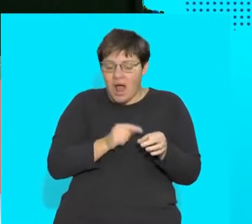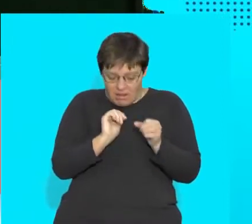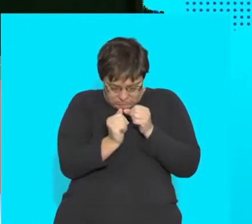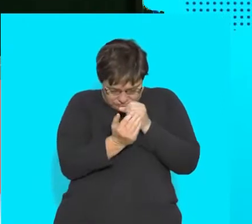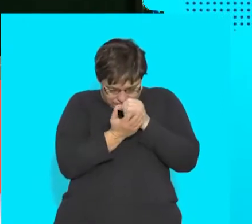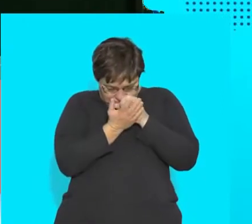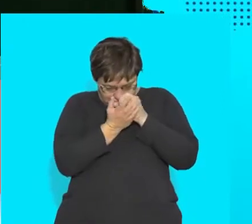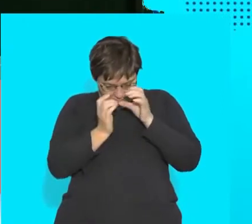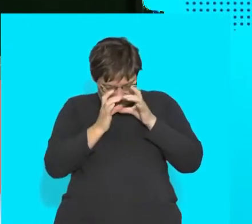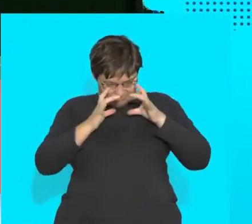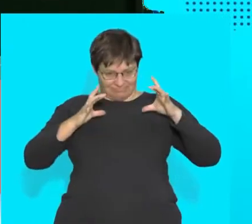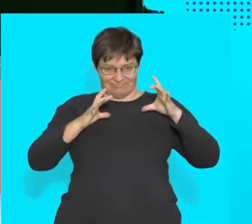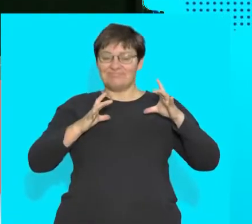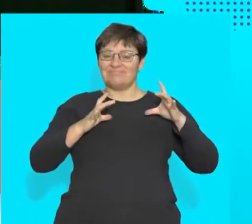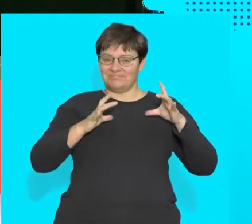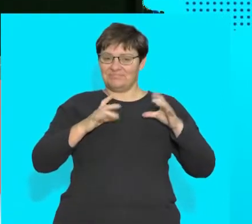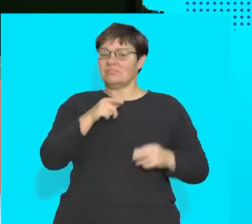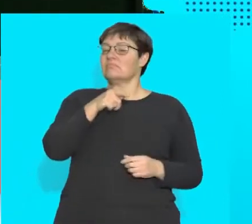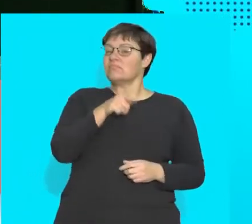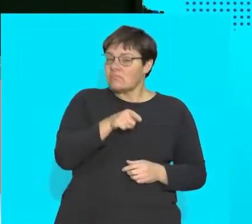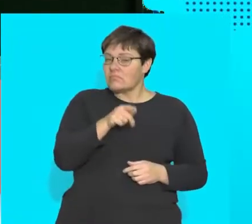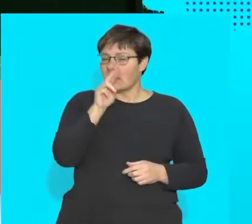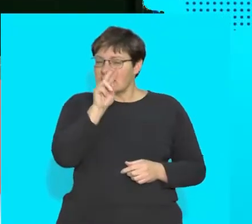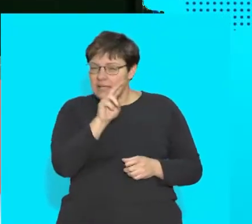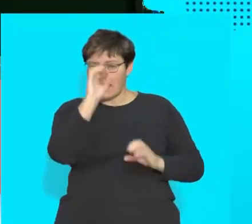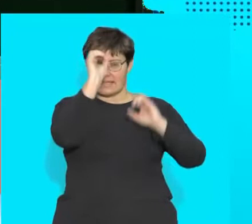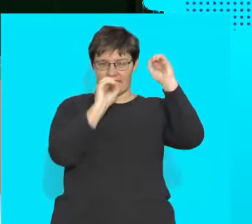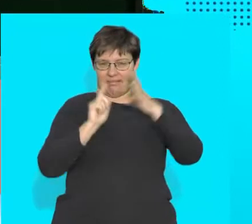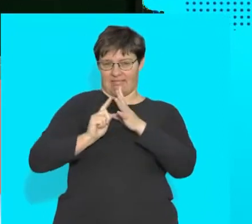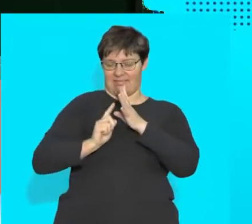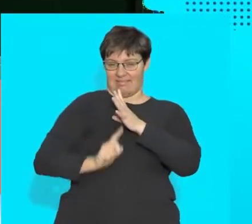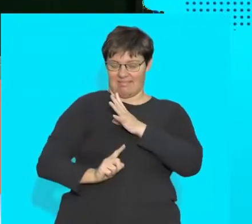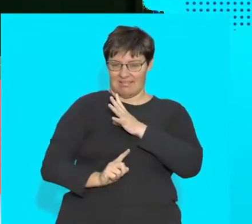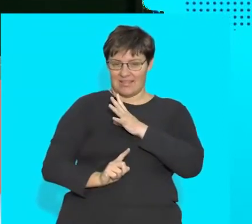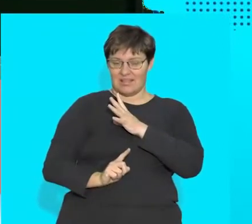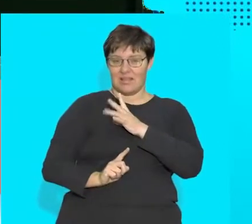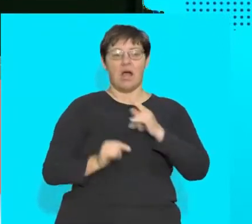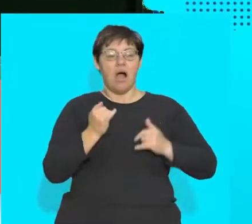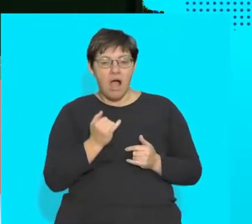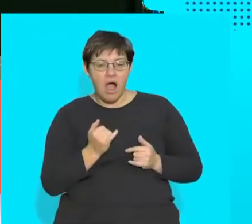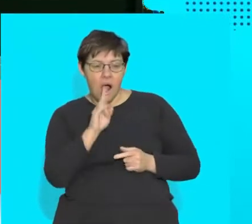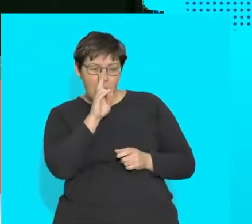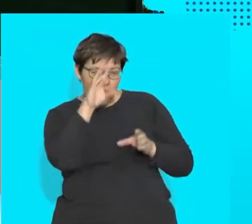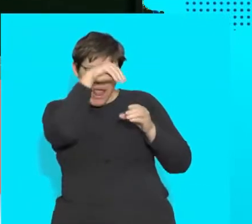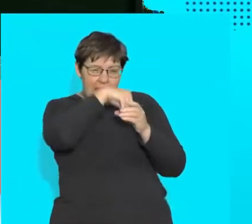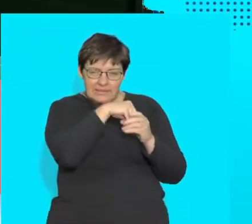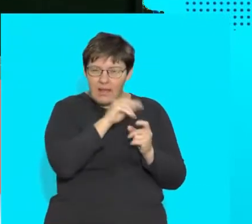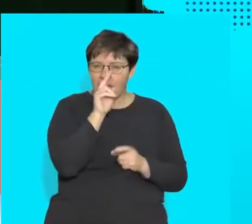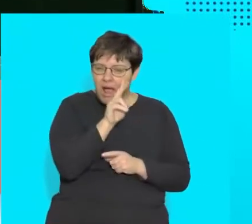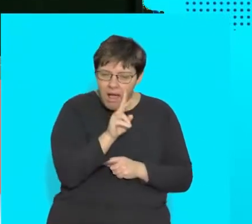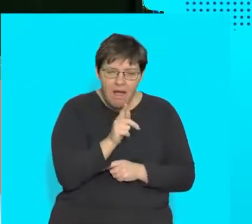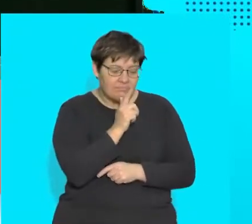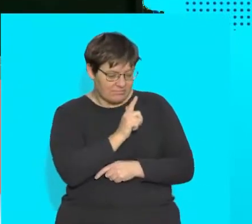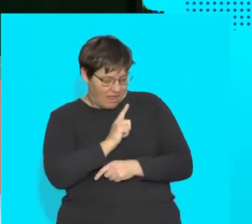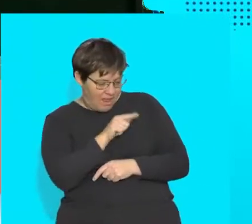can see it bigger. And this is what has enabled us to see cells, right? To be able to see what they look like, to be able